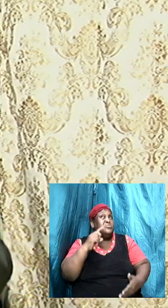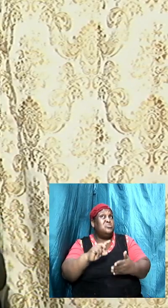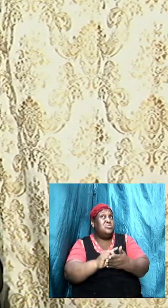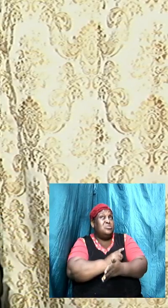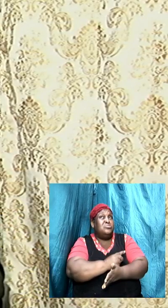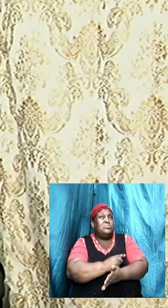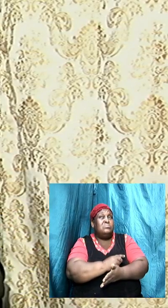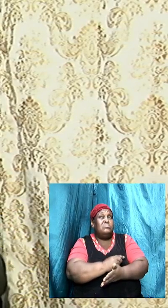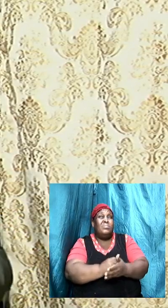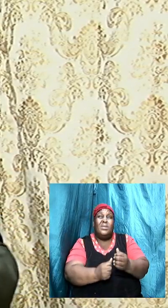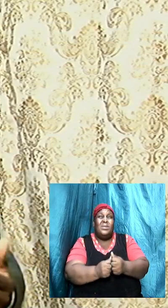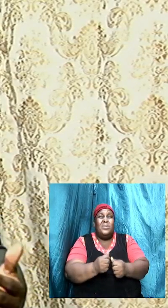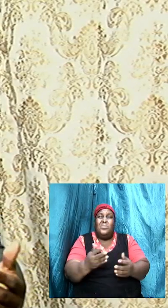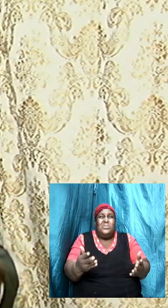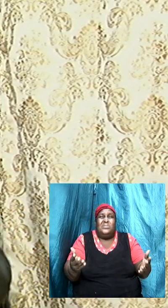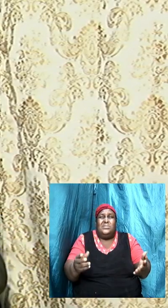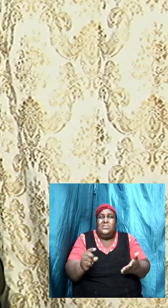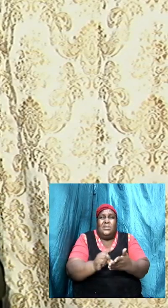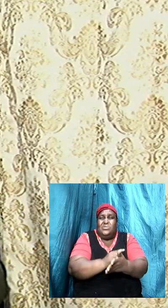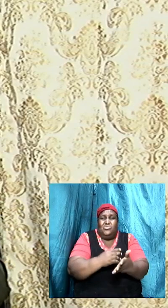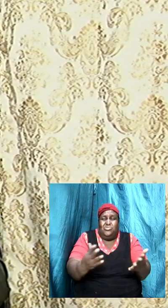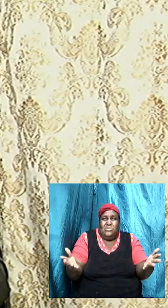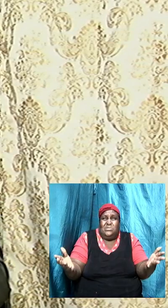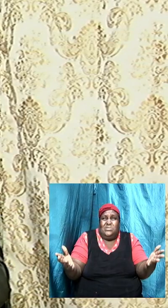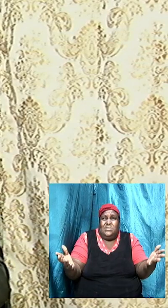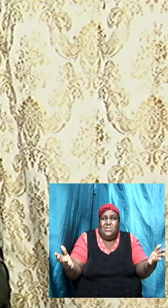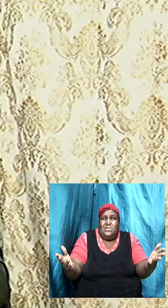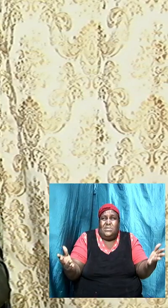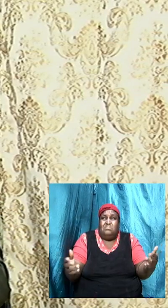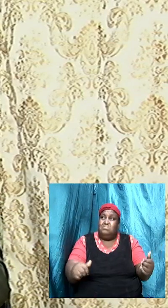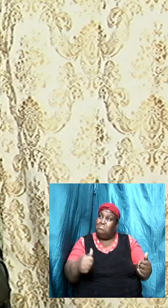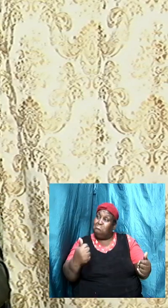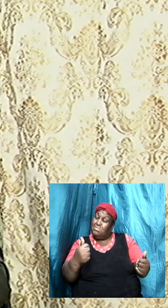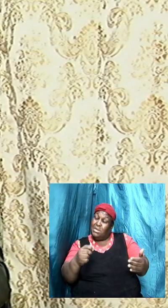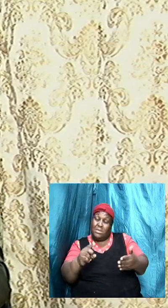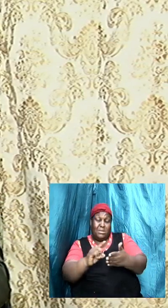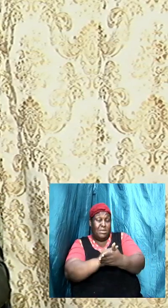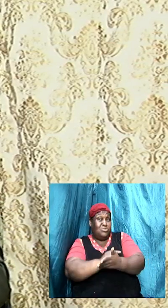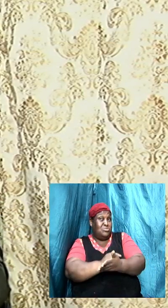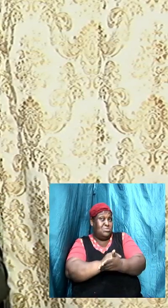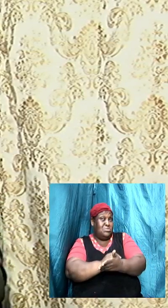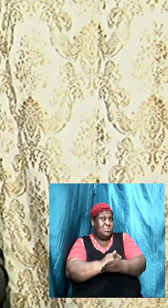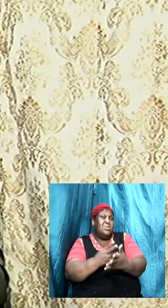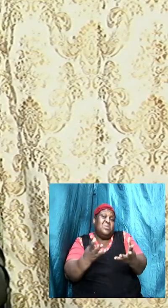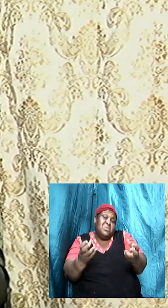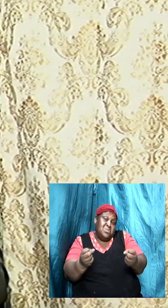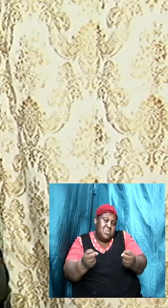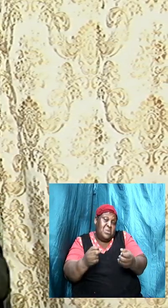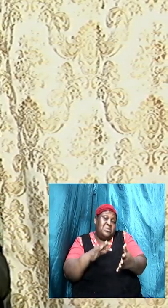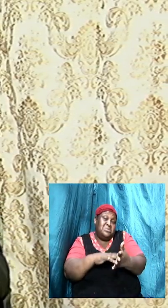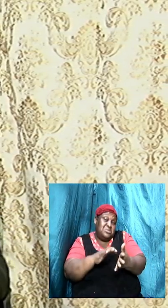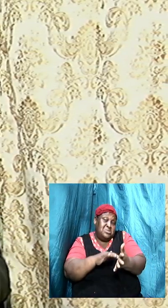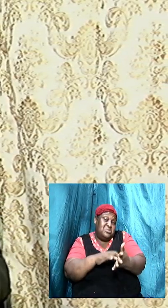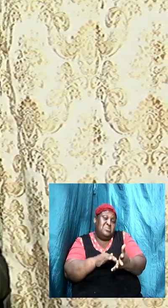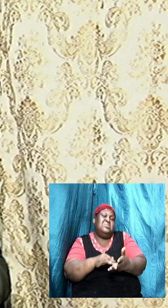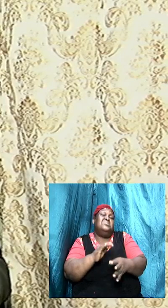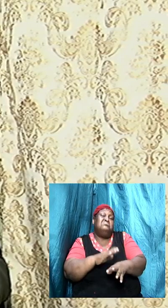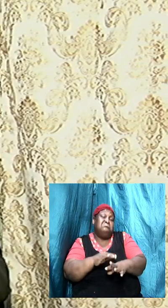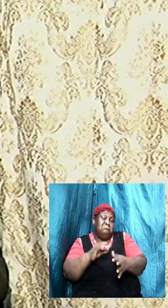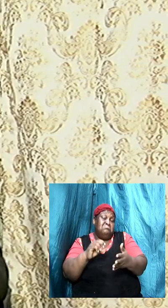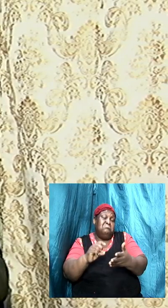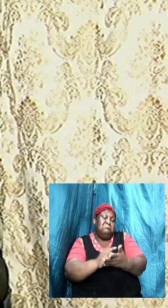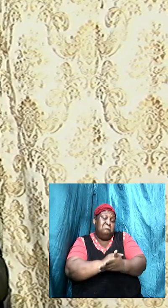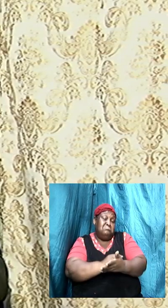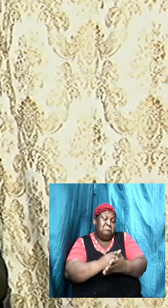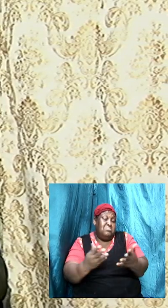doctrine is it talking about? Is it any doctrine? So, you know, you just want to take a look at that to see, you know, what the Bible tells us